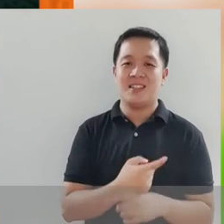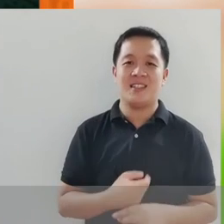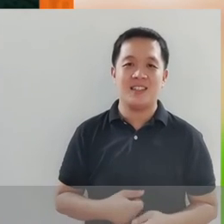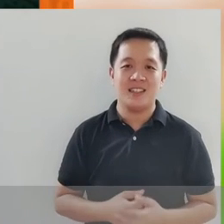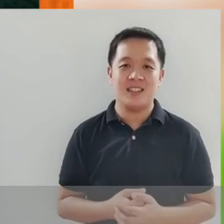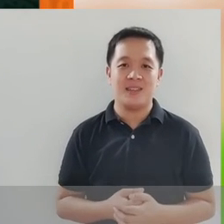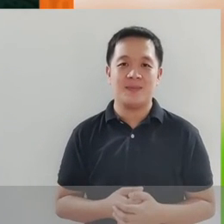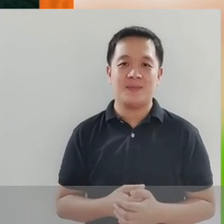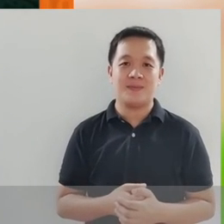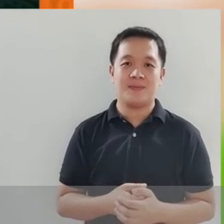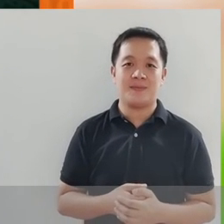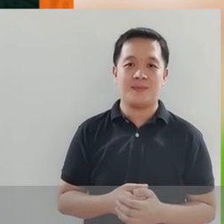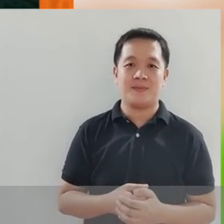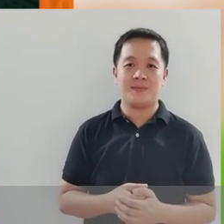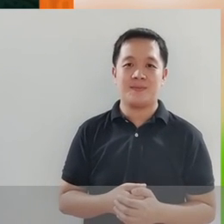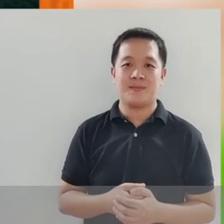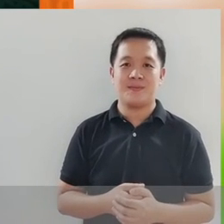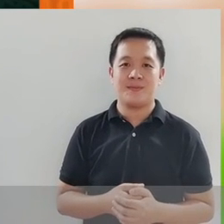B-E-N-C-H.